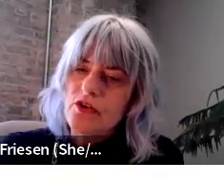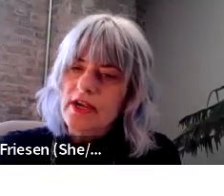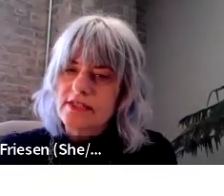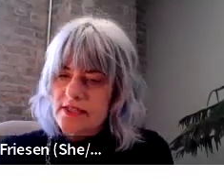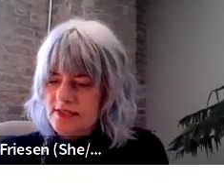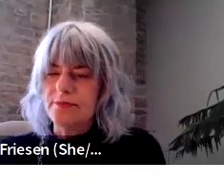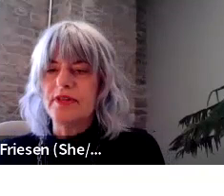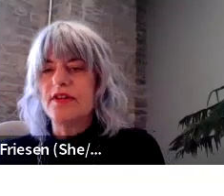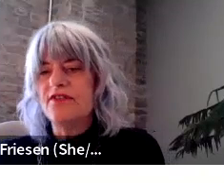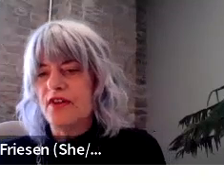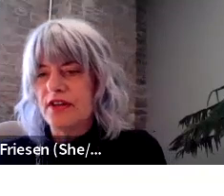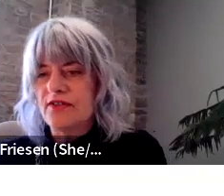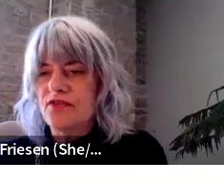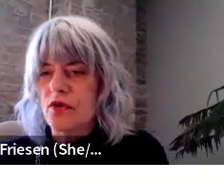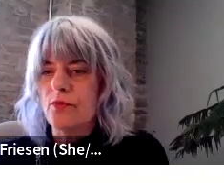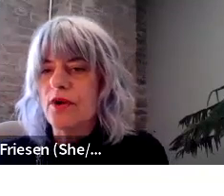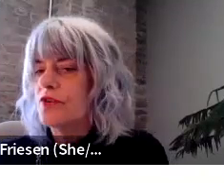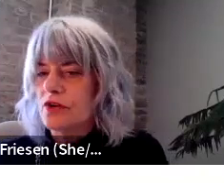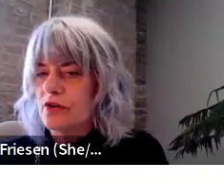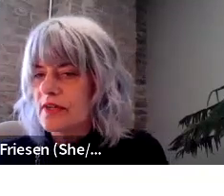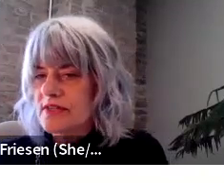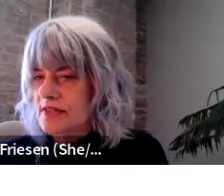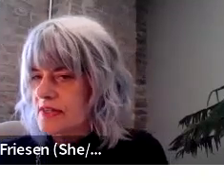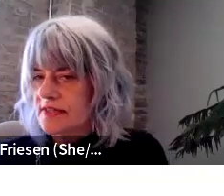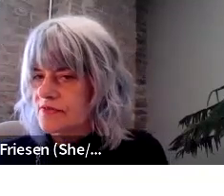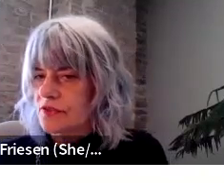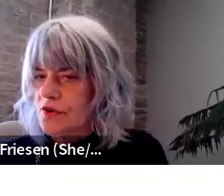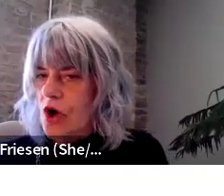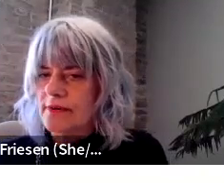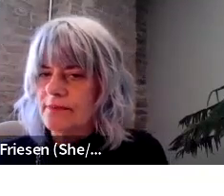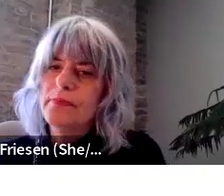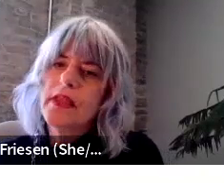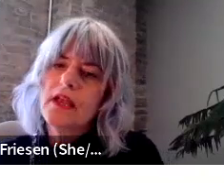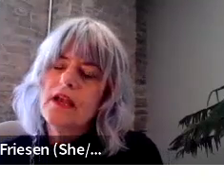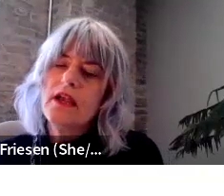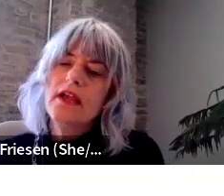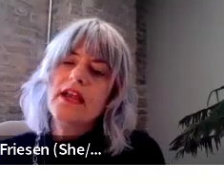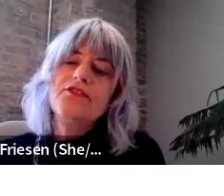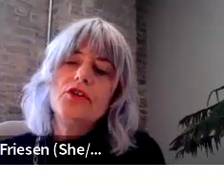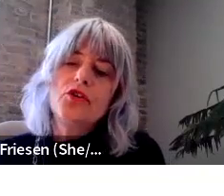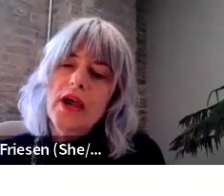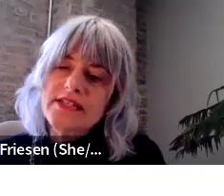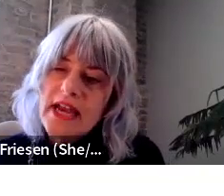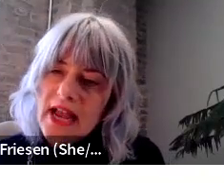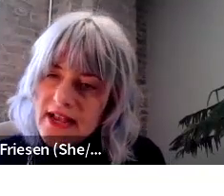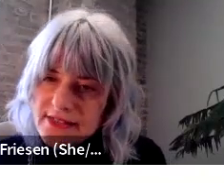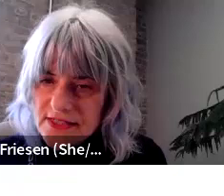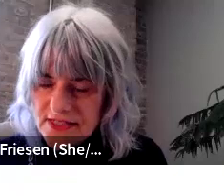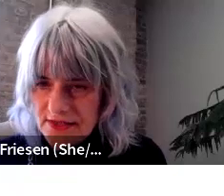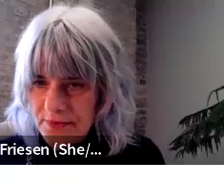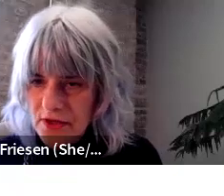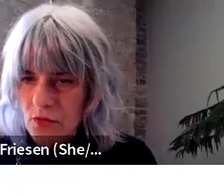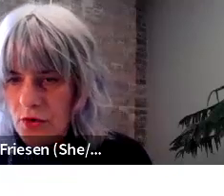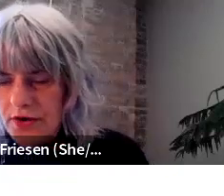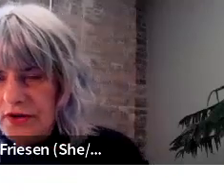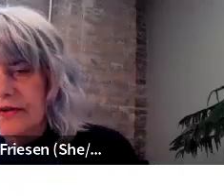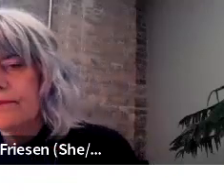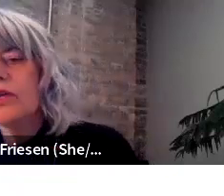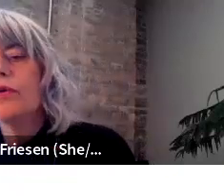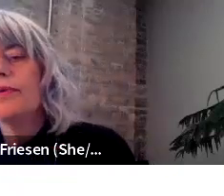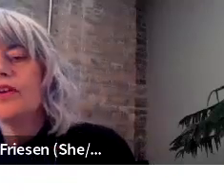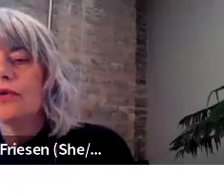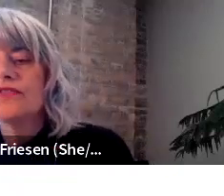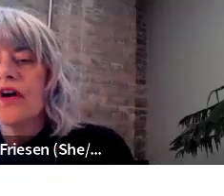of submitting your accessibility funding form, whether you're successful or not. If your grant hasn't yet been